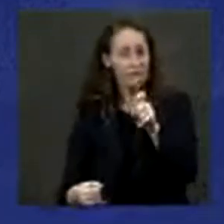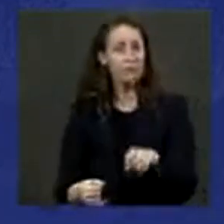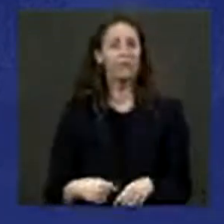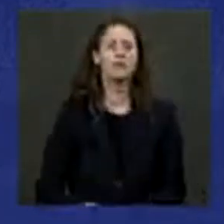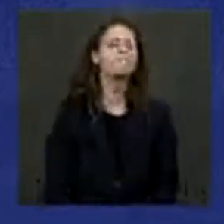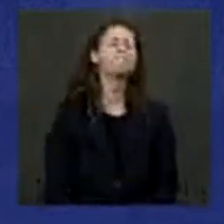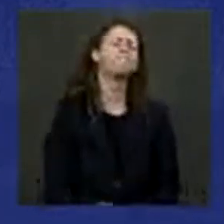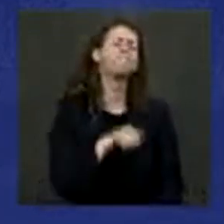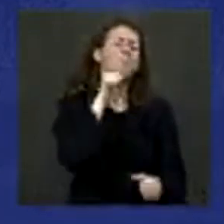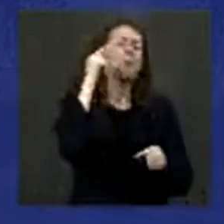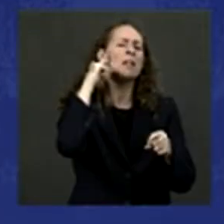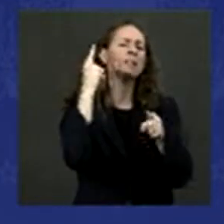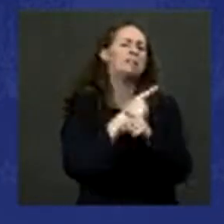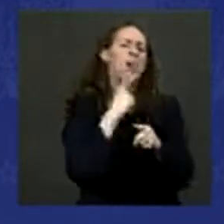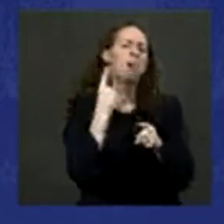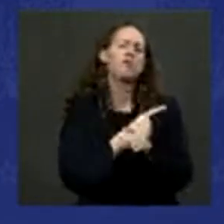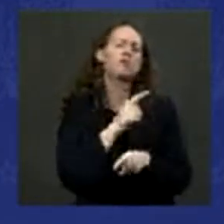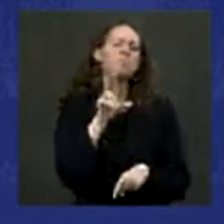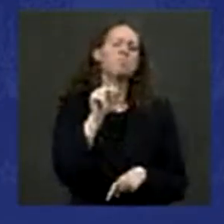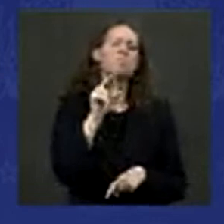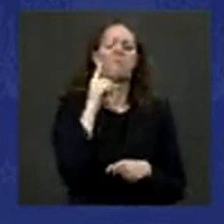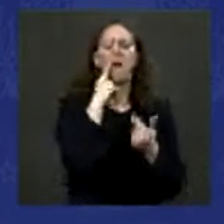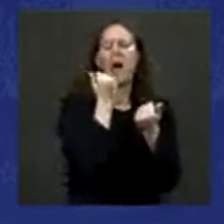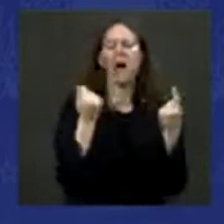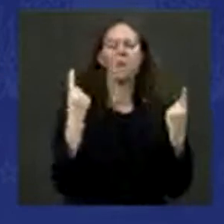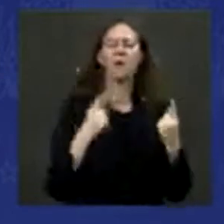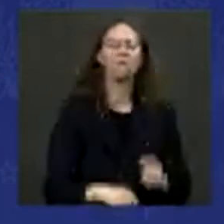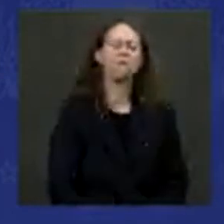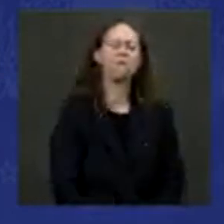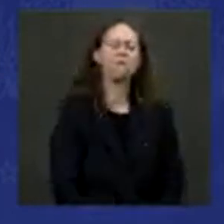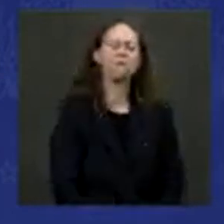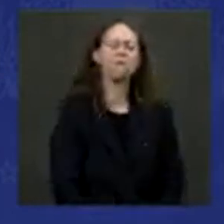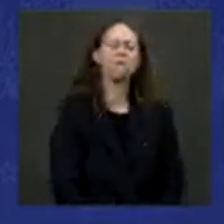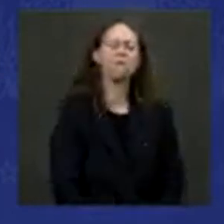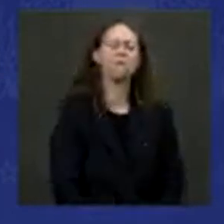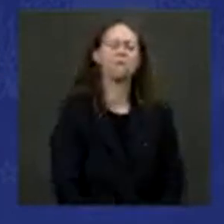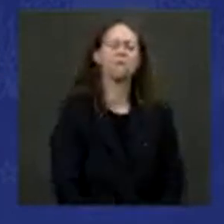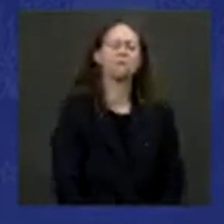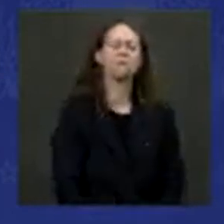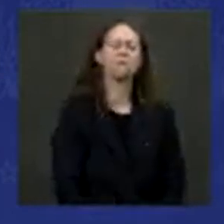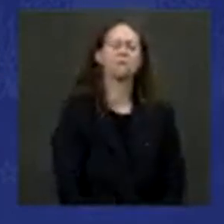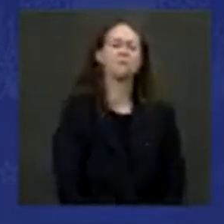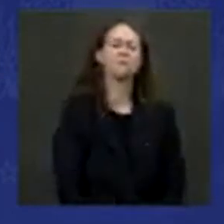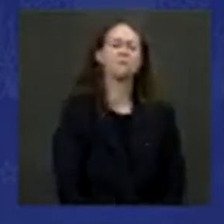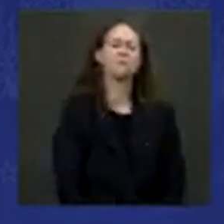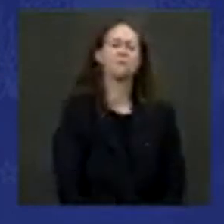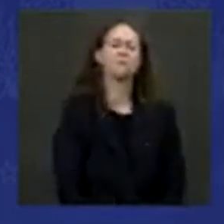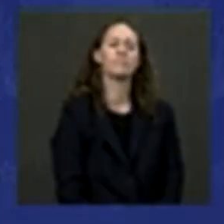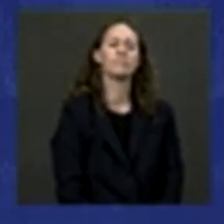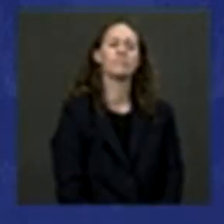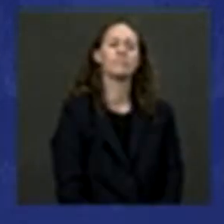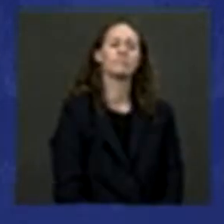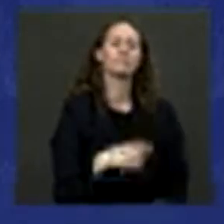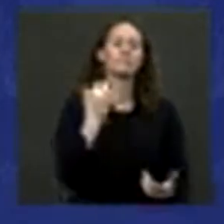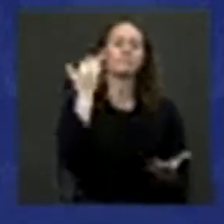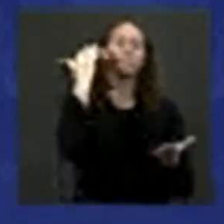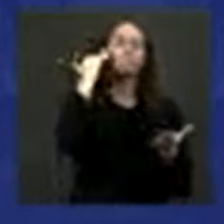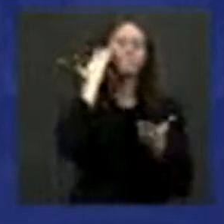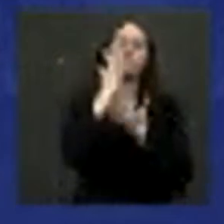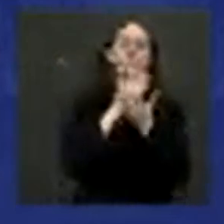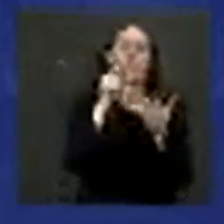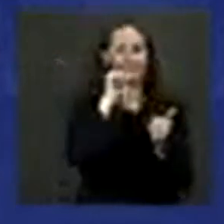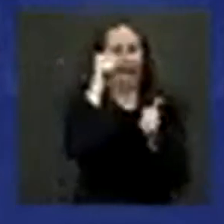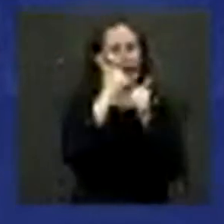to everybody. From the only people it doesn't happen to are people who have Secret Service standing around